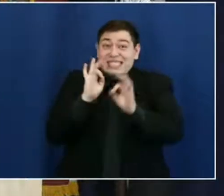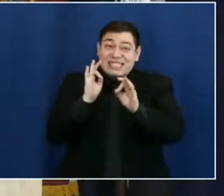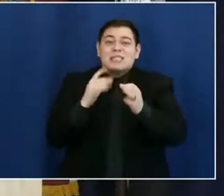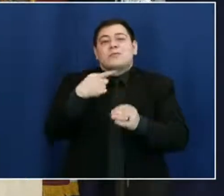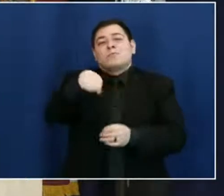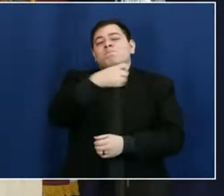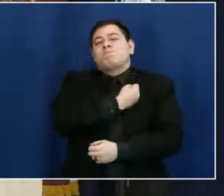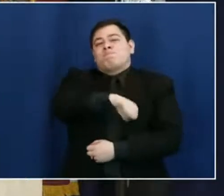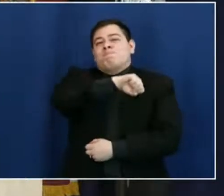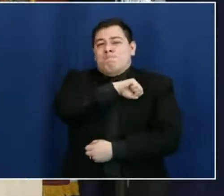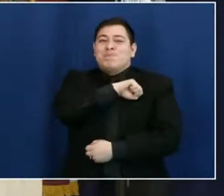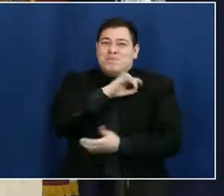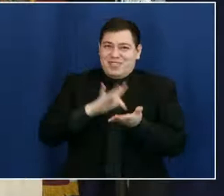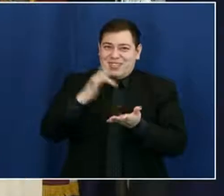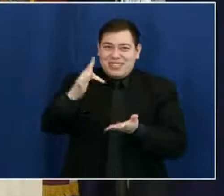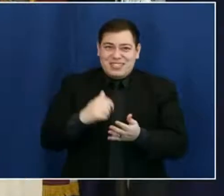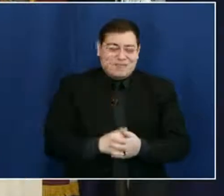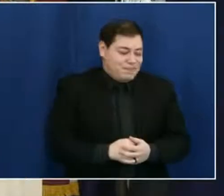seguros. Gracias.